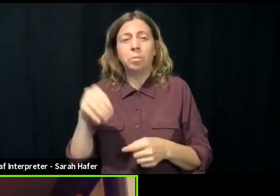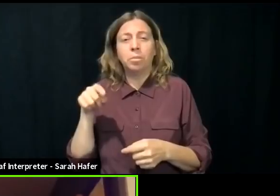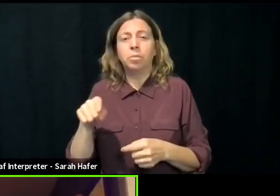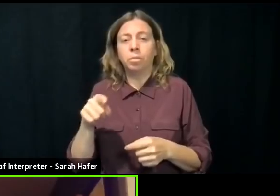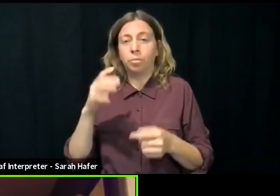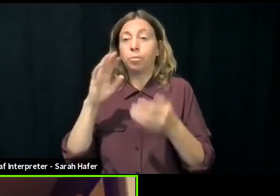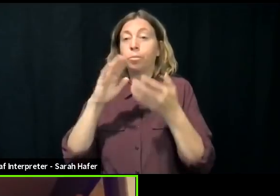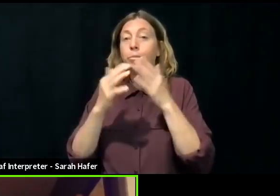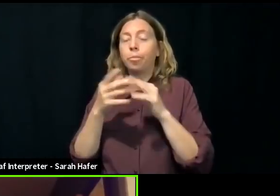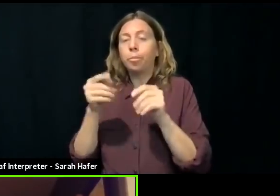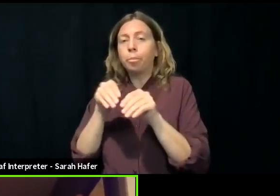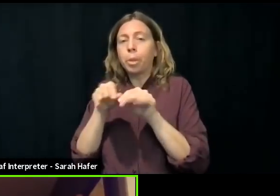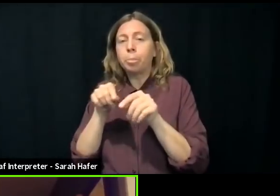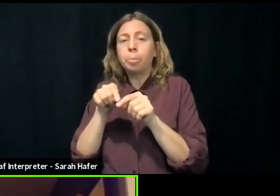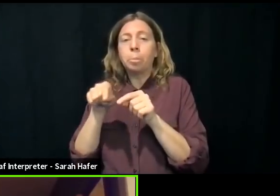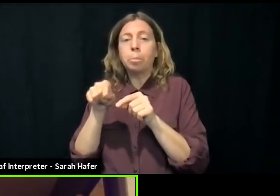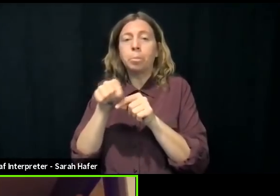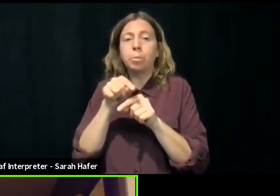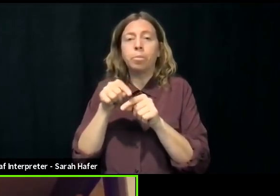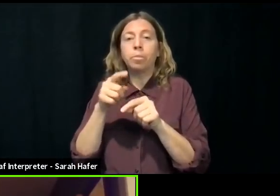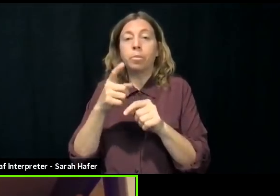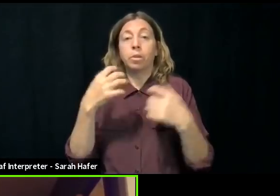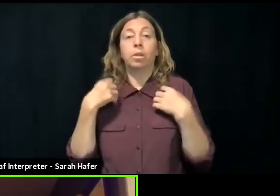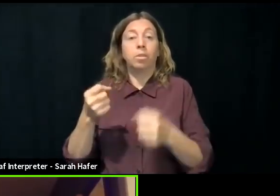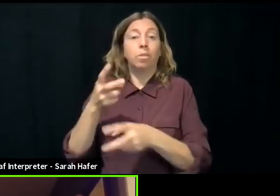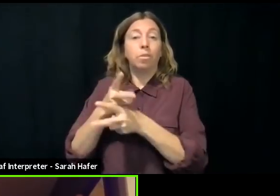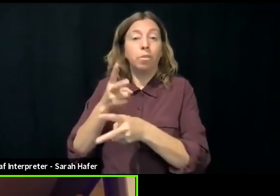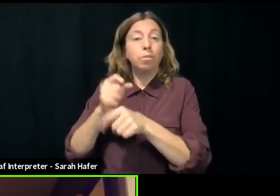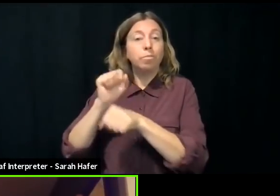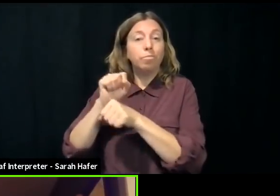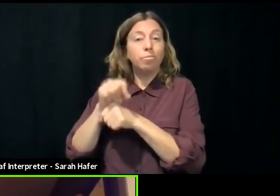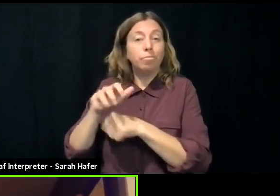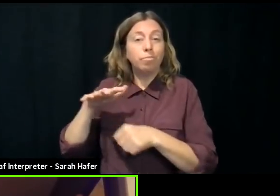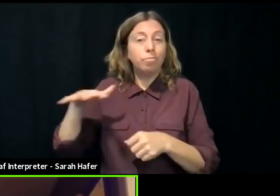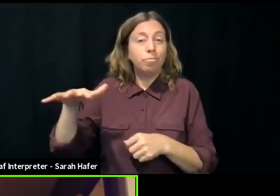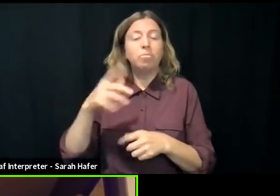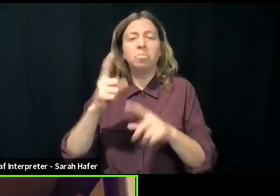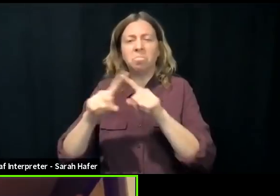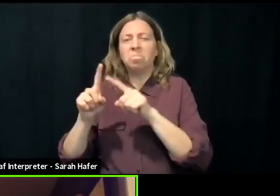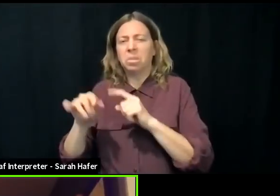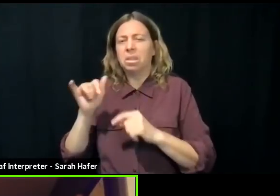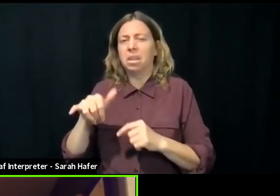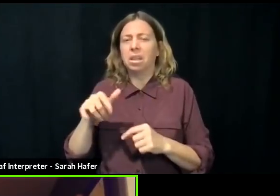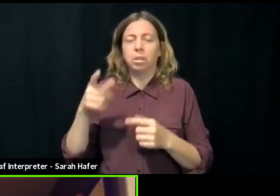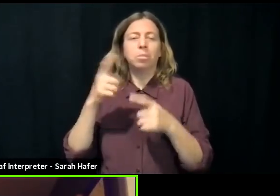in healthcare settings and others. But again, they're very few, a very small number of our cases.